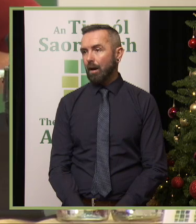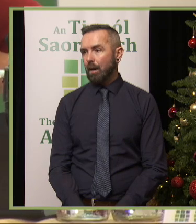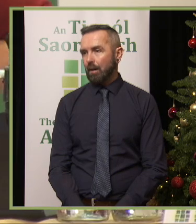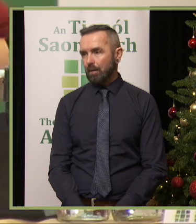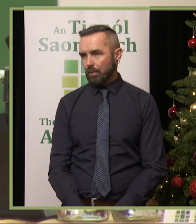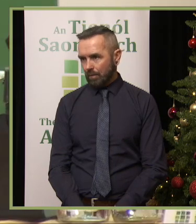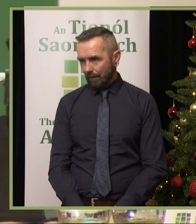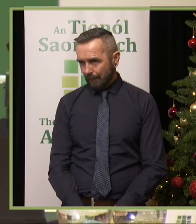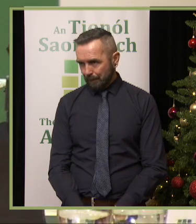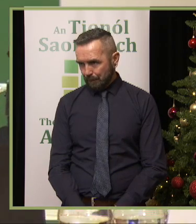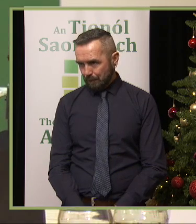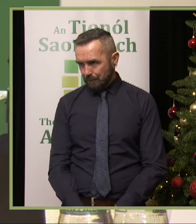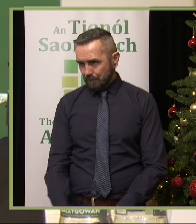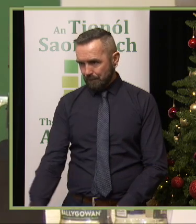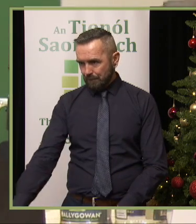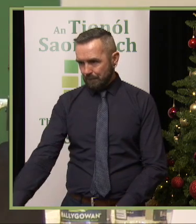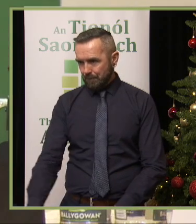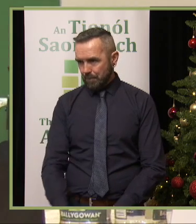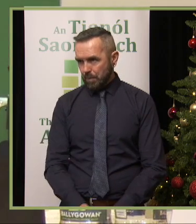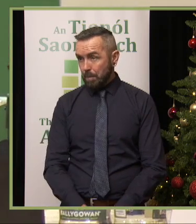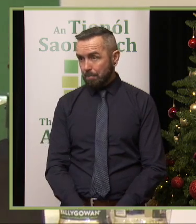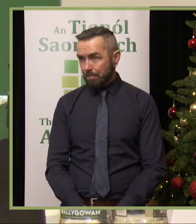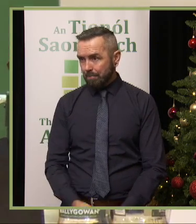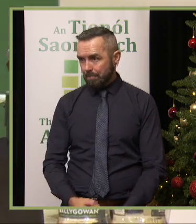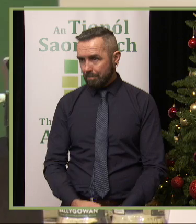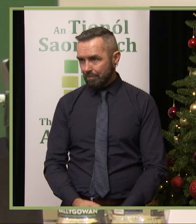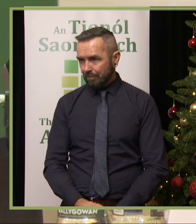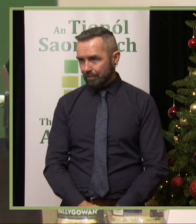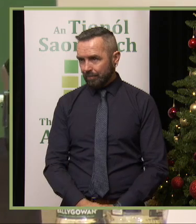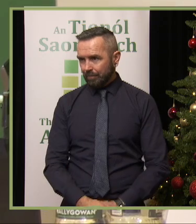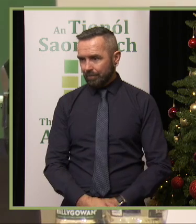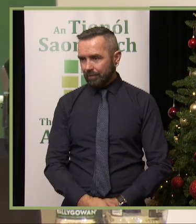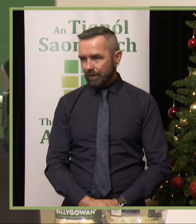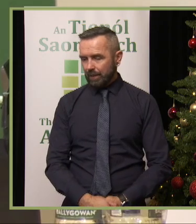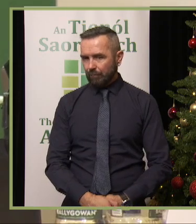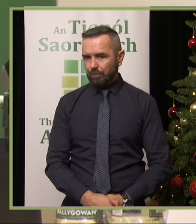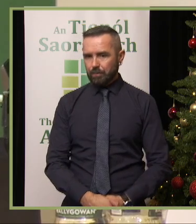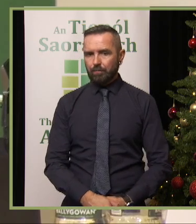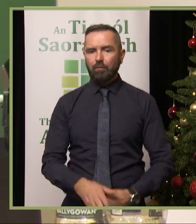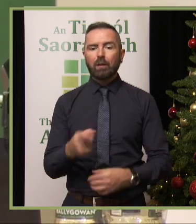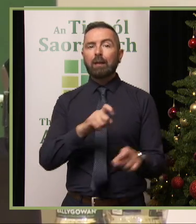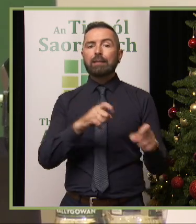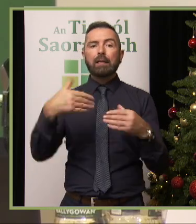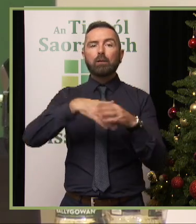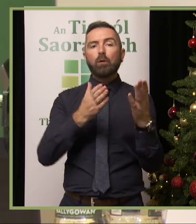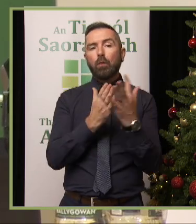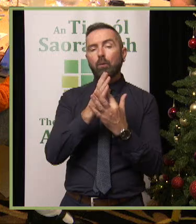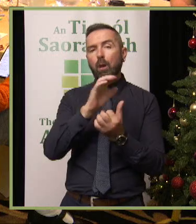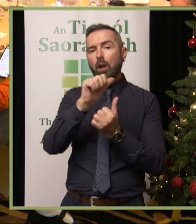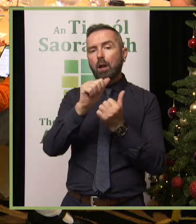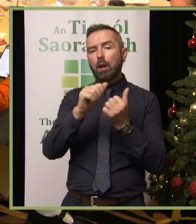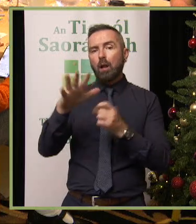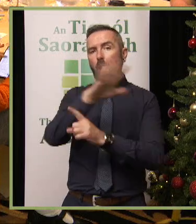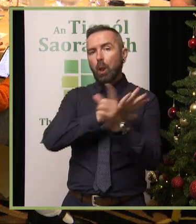Okay, and is it still appropriate to include through our local actions? All in favour of keeping through our